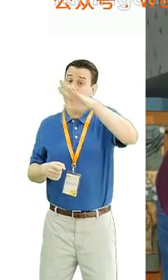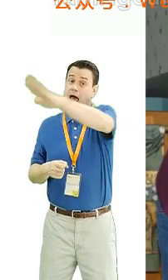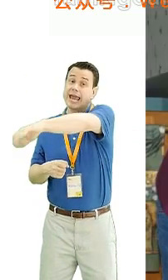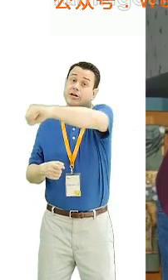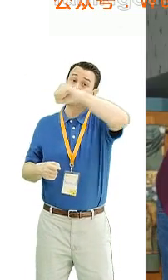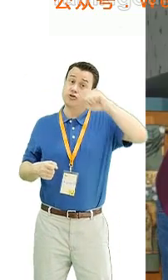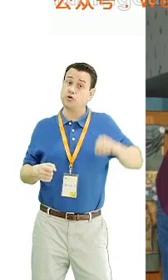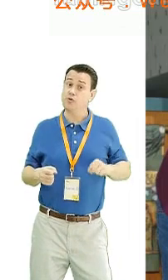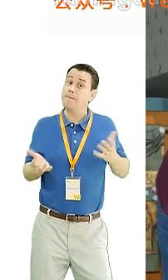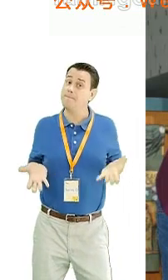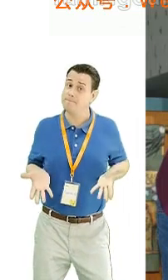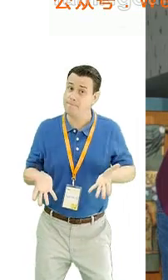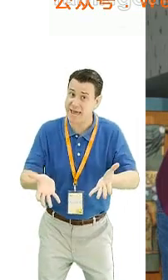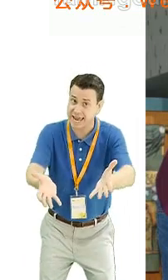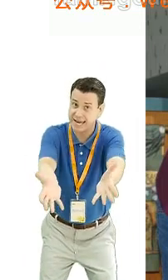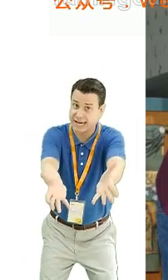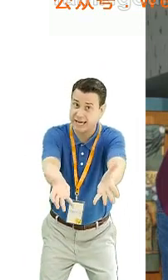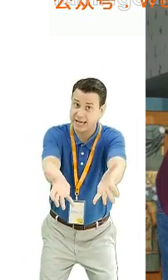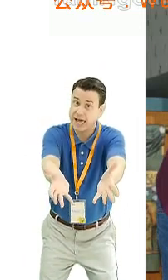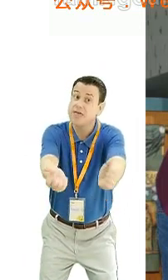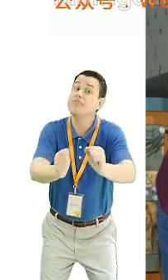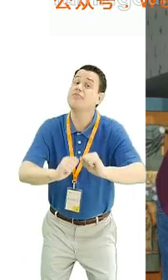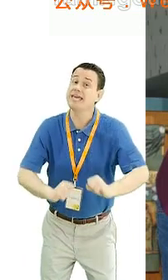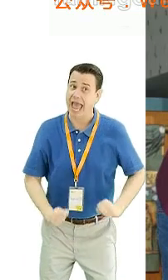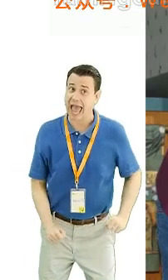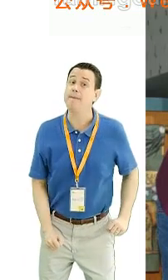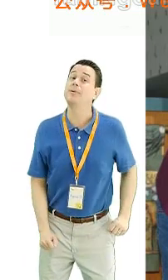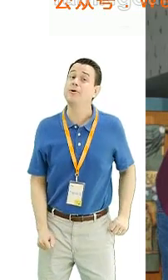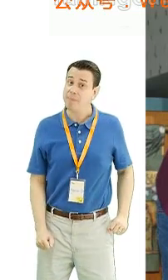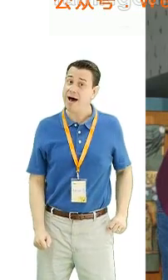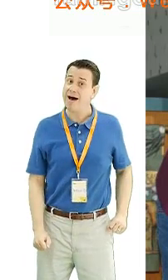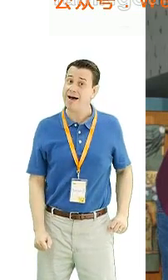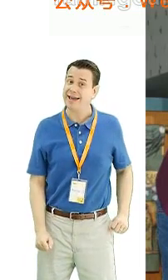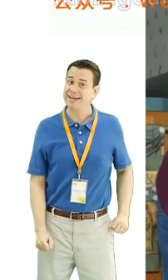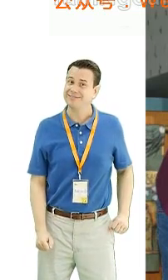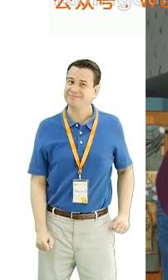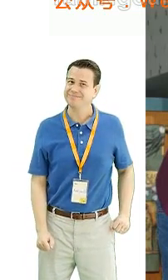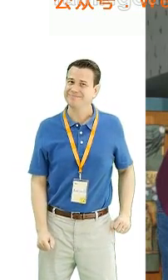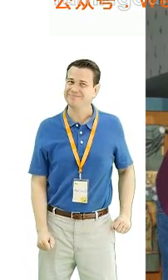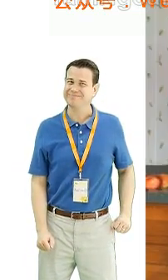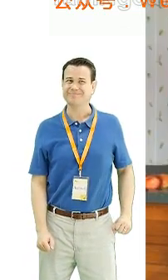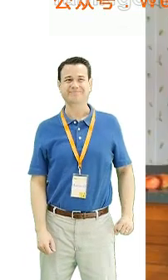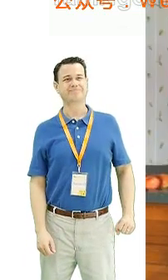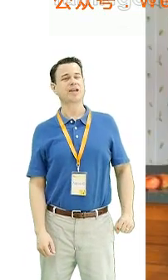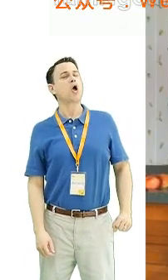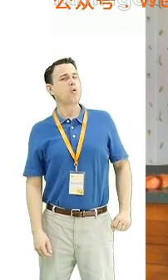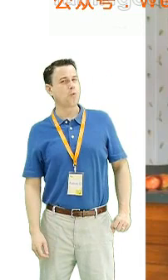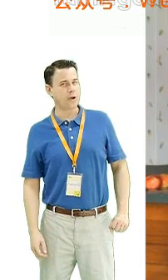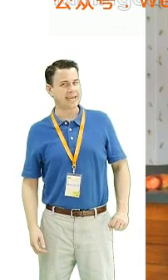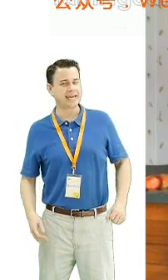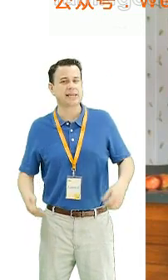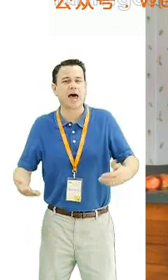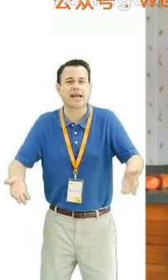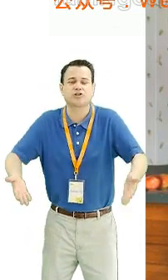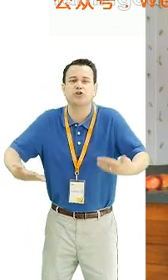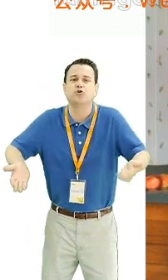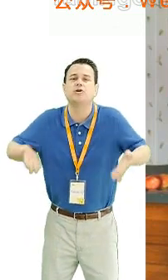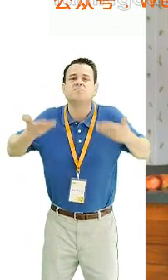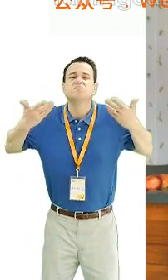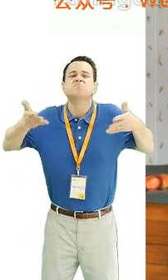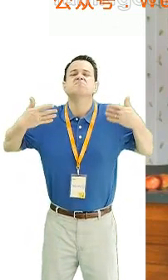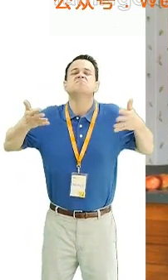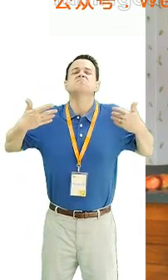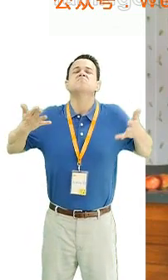We like to bake the apple pie. We like